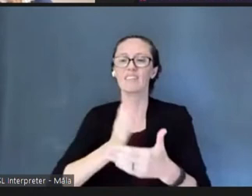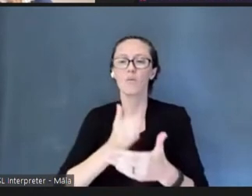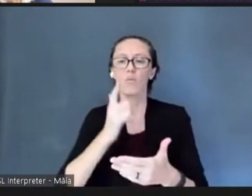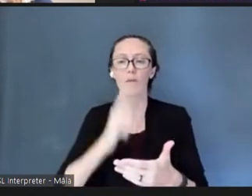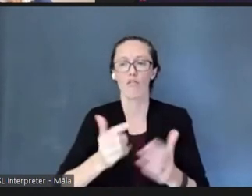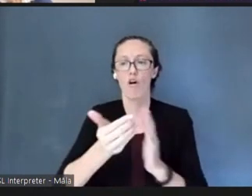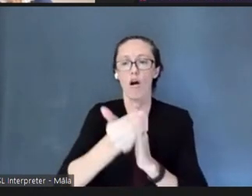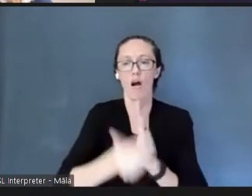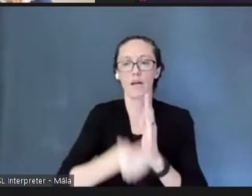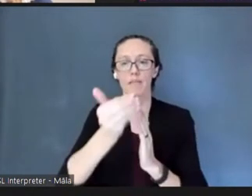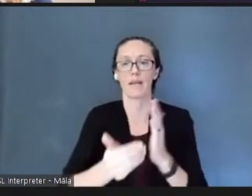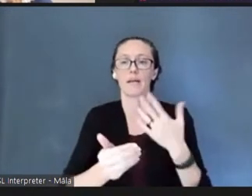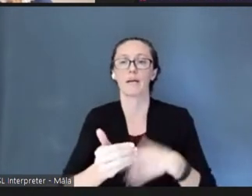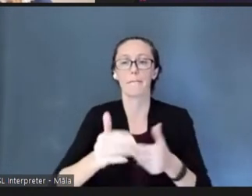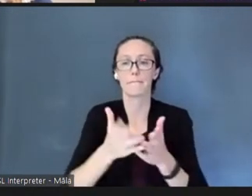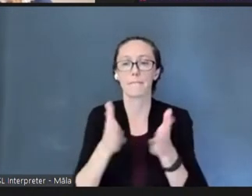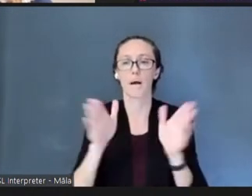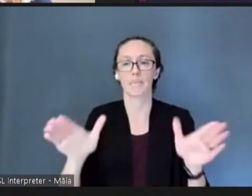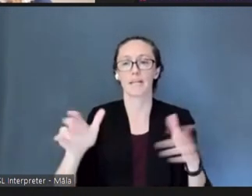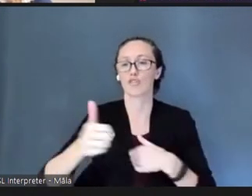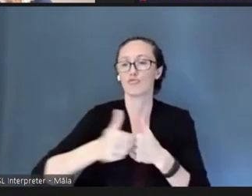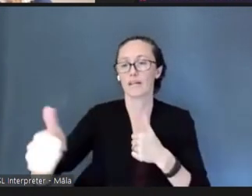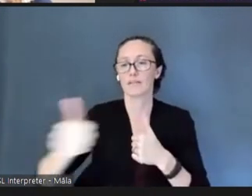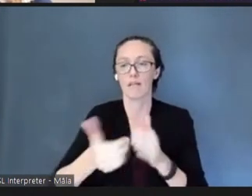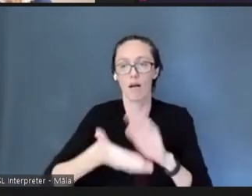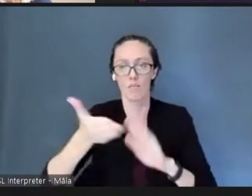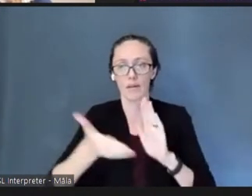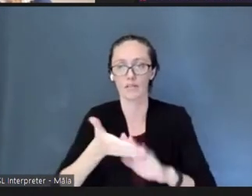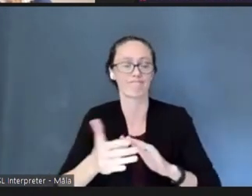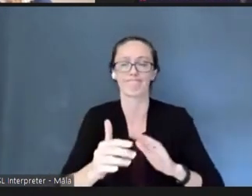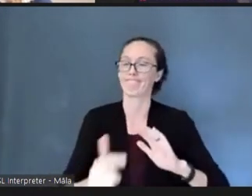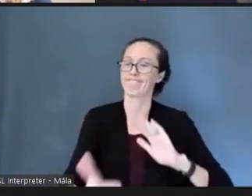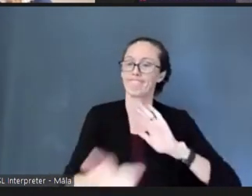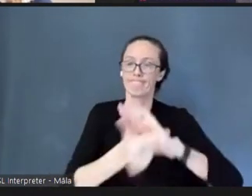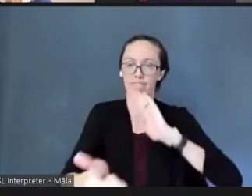public transit operation is unlawful and is a Class C felony.